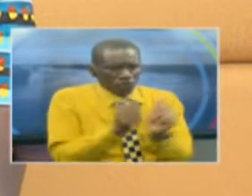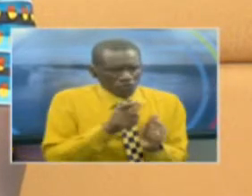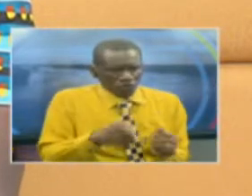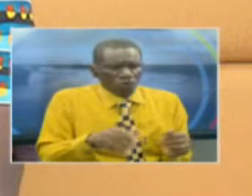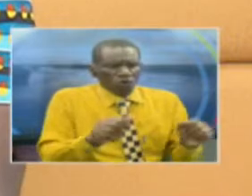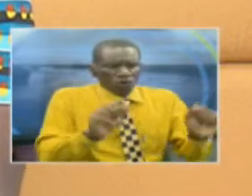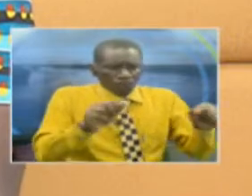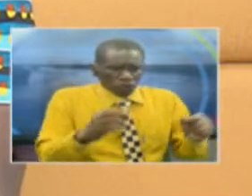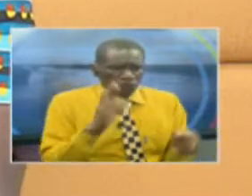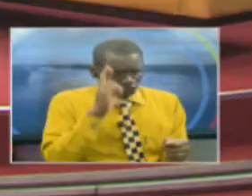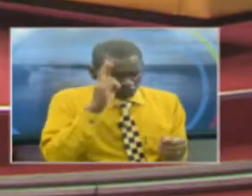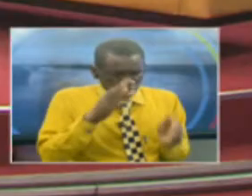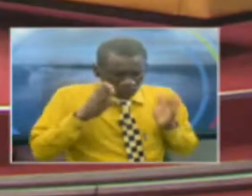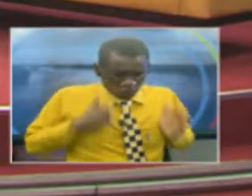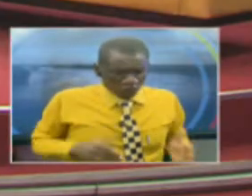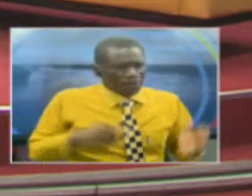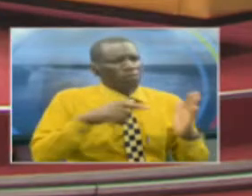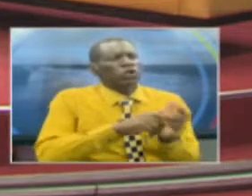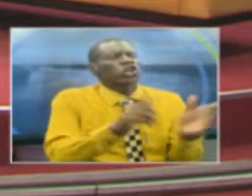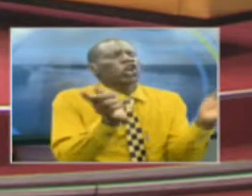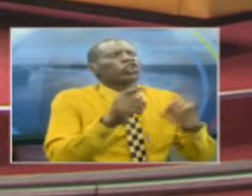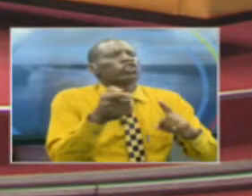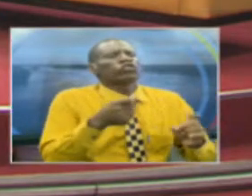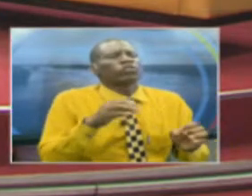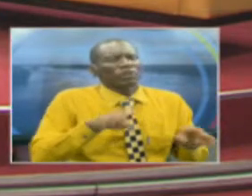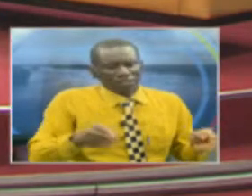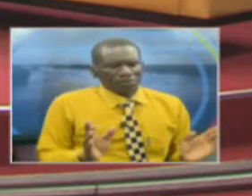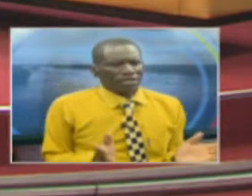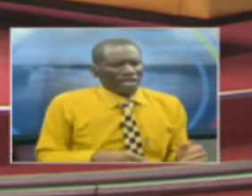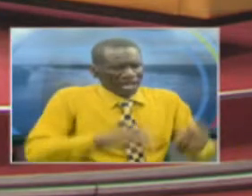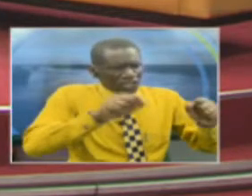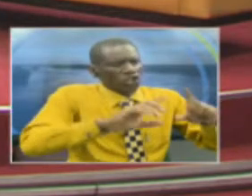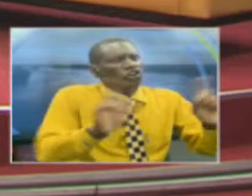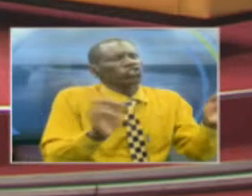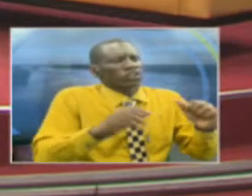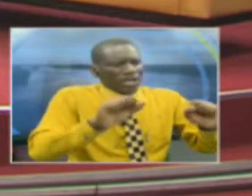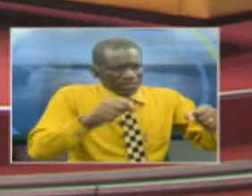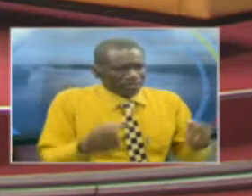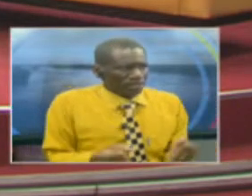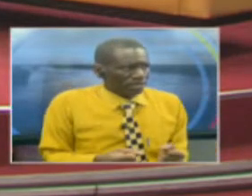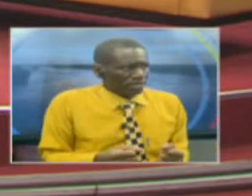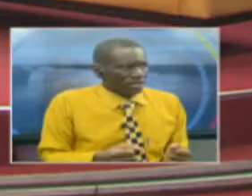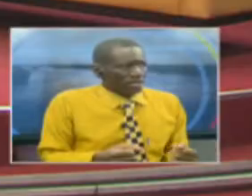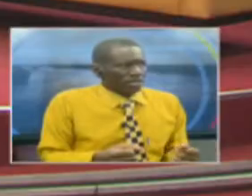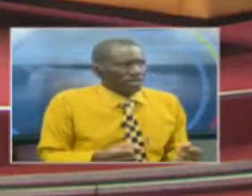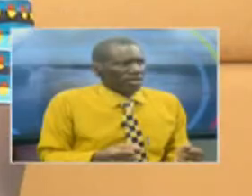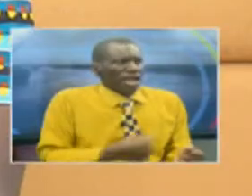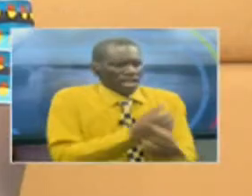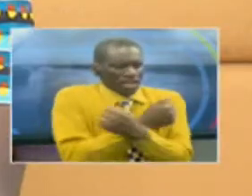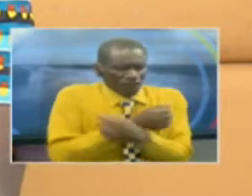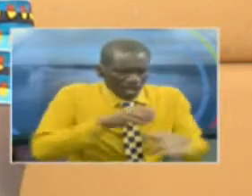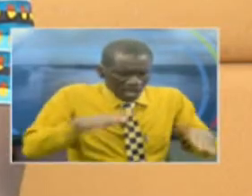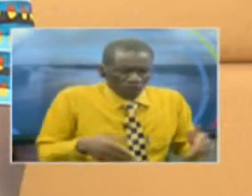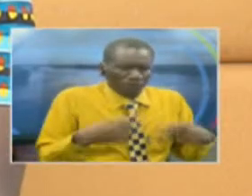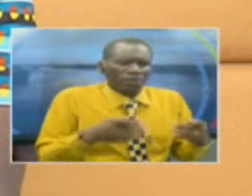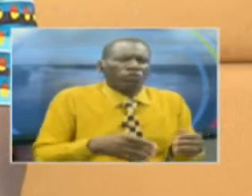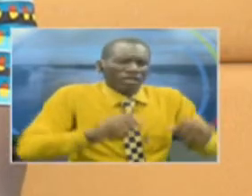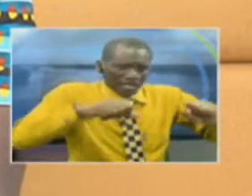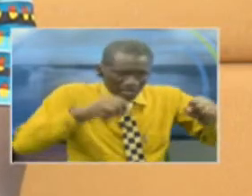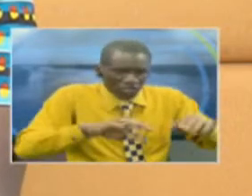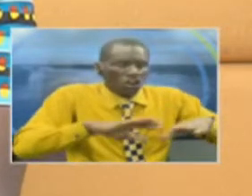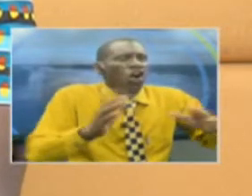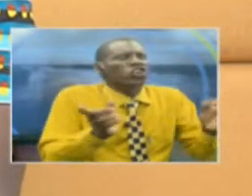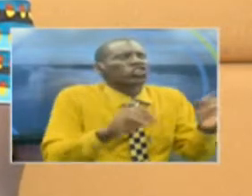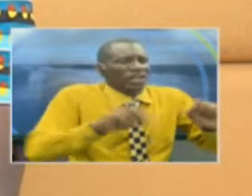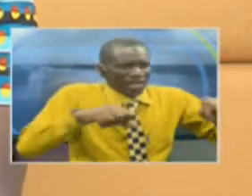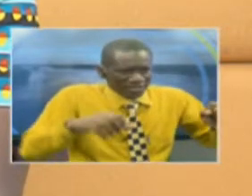reason from a human point, agree or disagree. I like John's, how they look at it. We can agree or